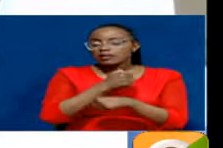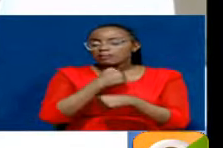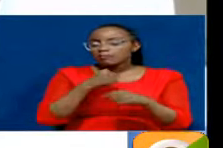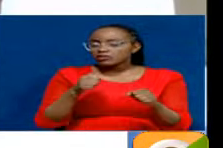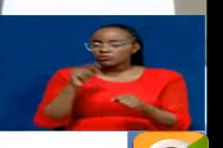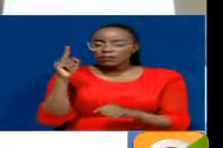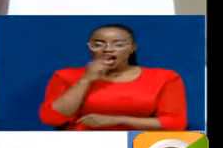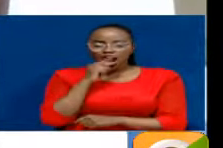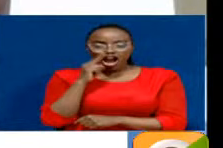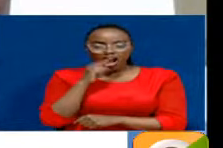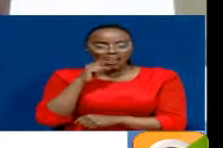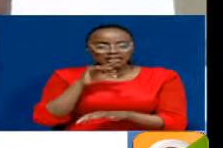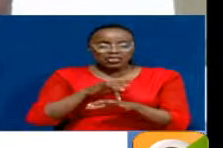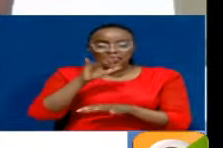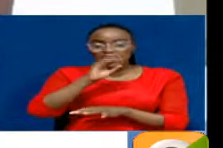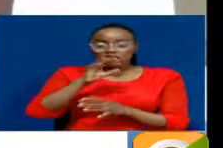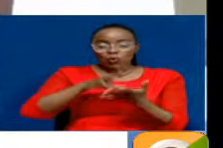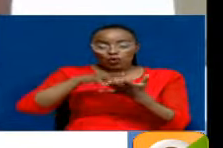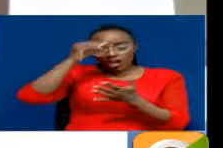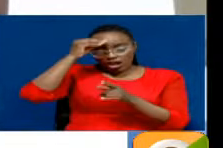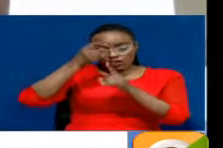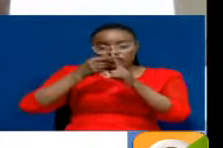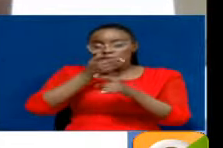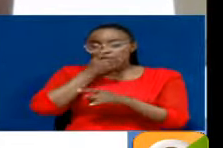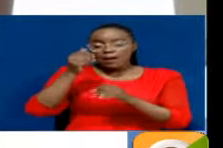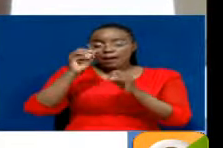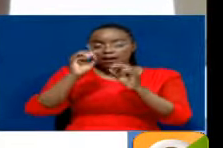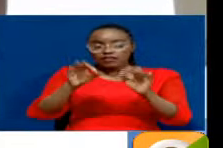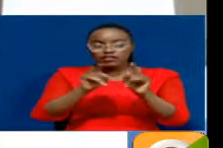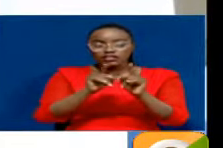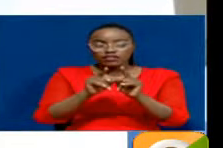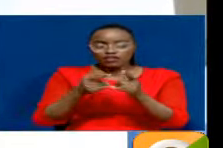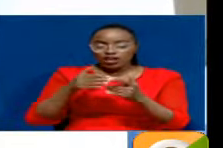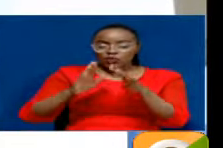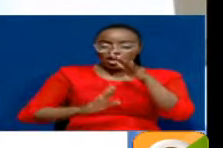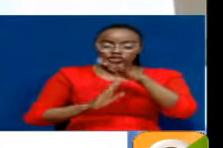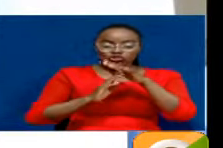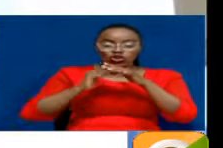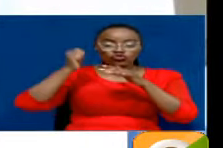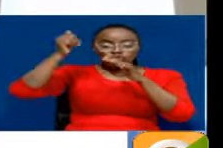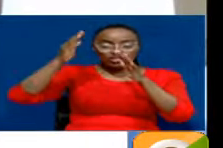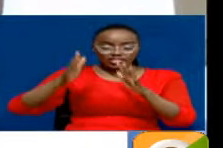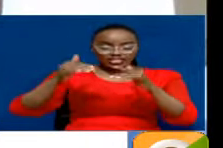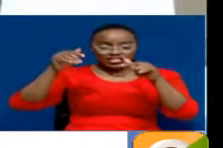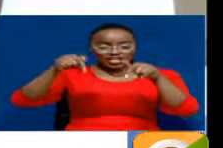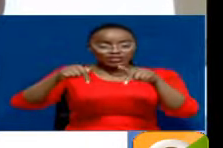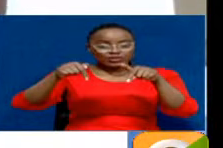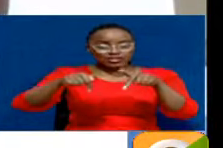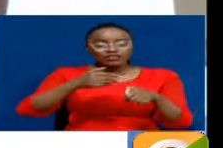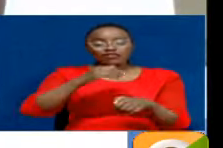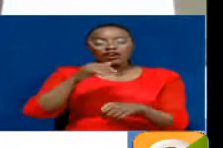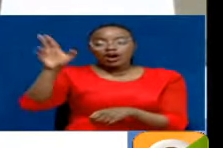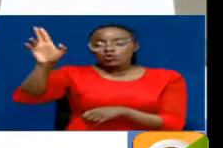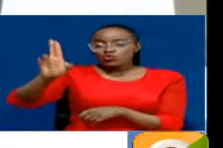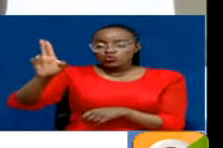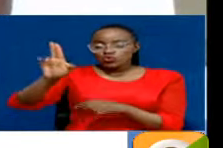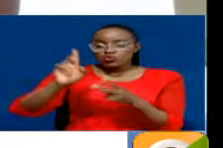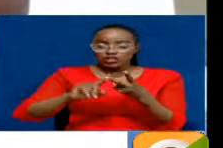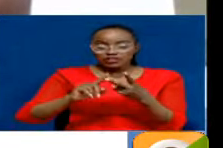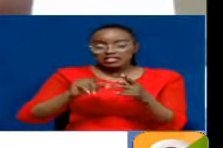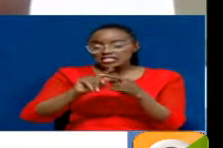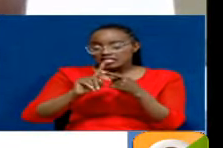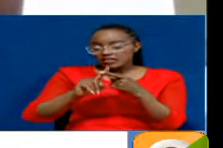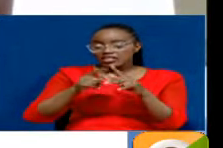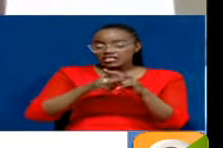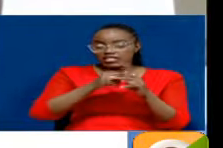too harsh because we have learned from the best. If you look at our top political players today, Uhuru Kenyatta,